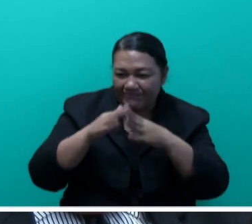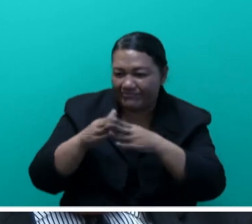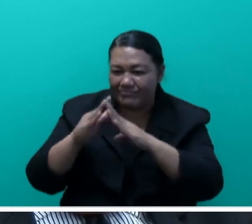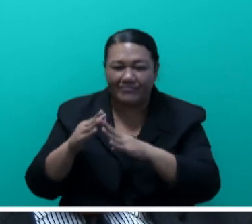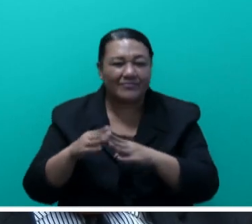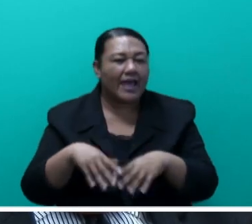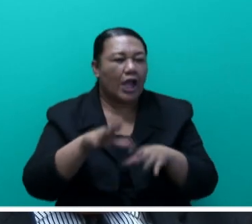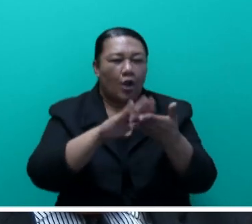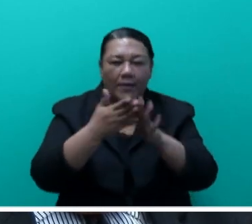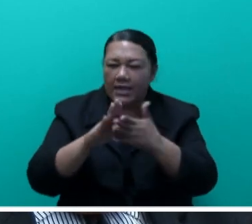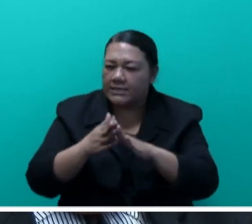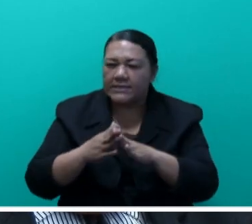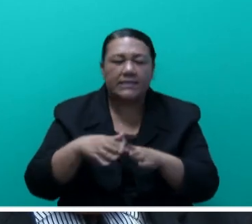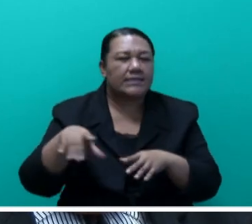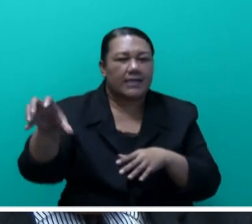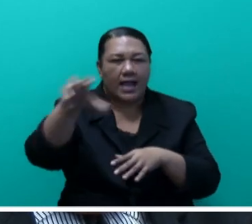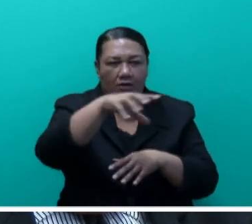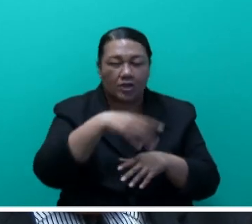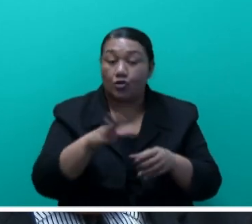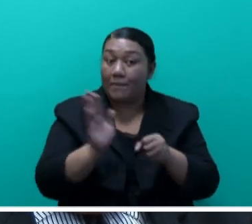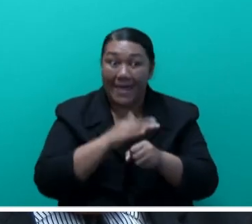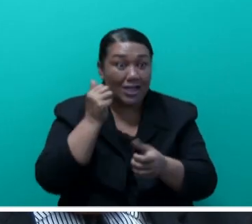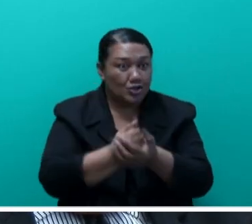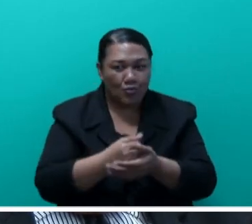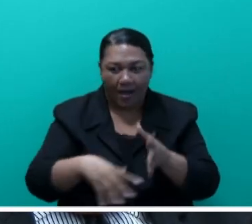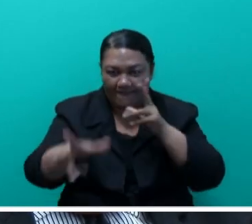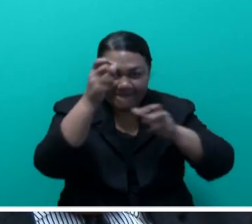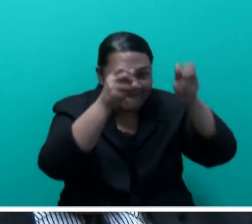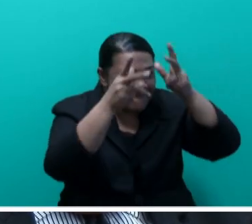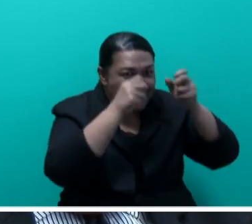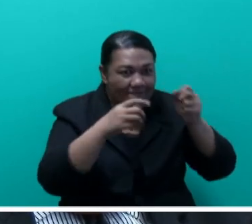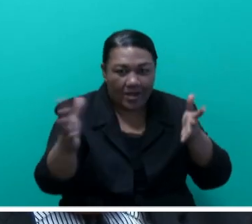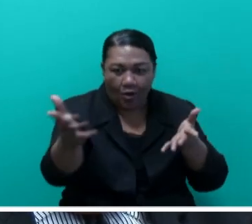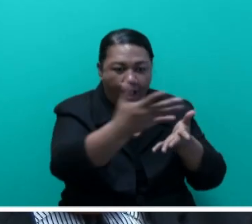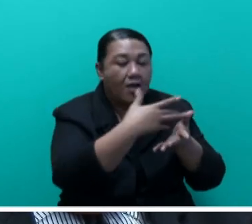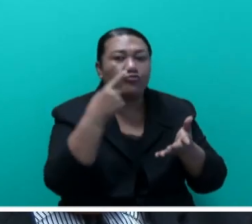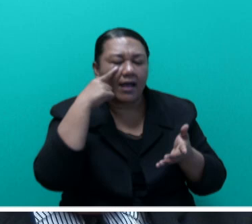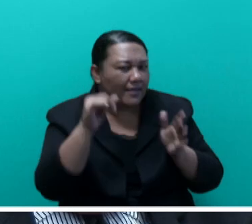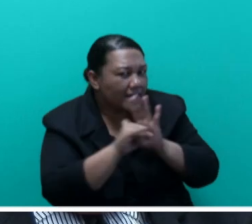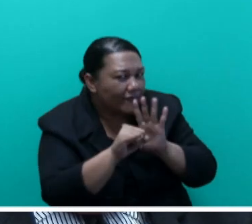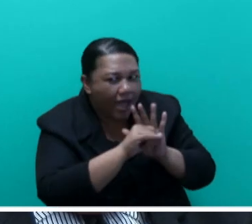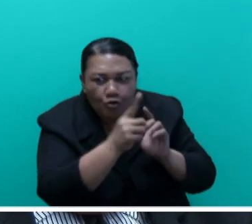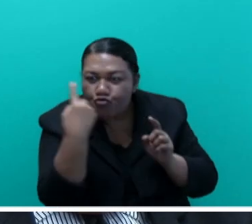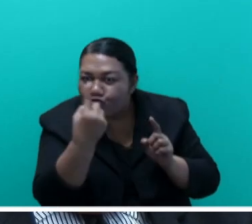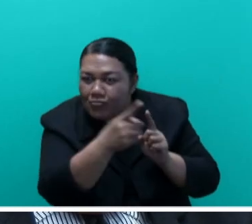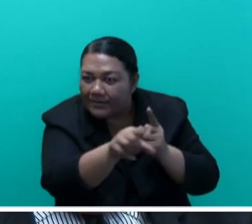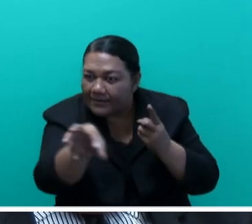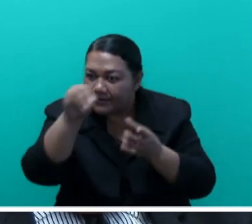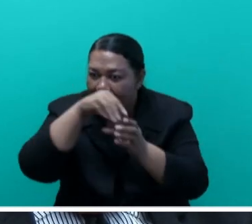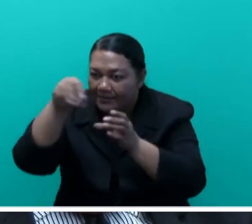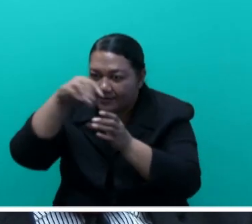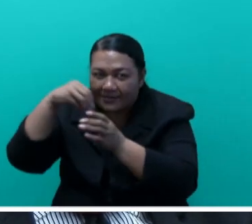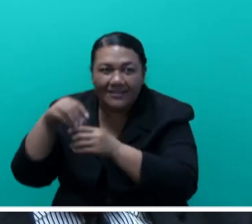ensuring that no talent goes unnoticed. In addition to identifying talents, this policy places a